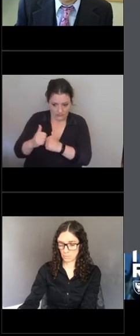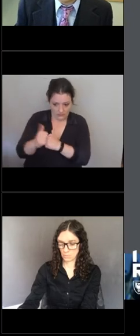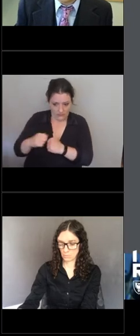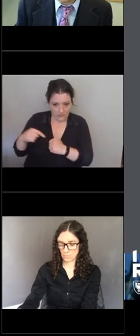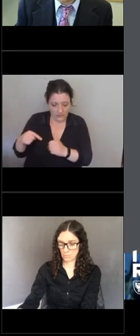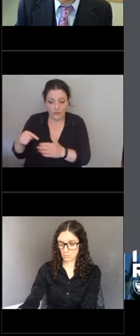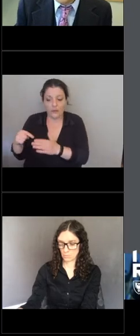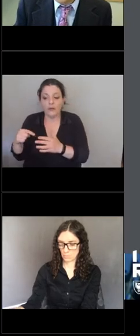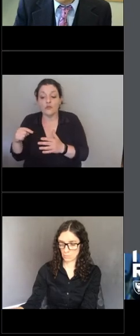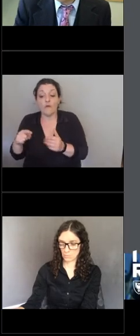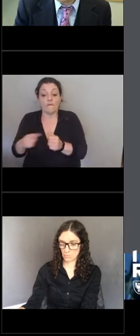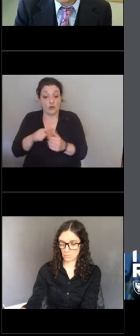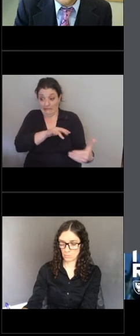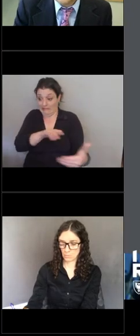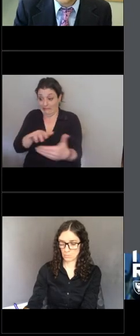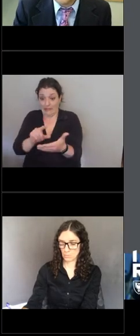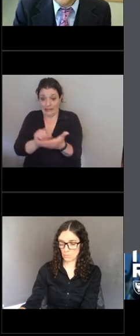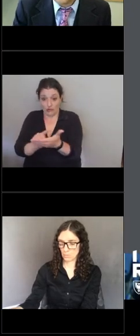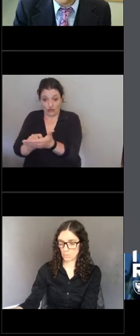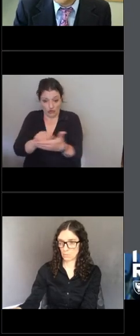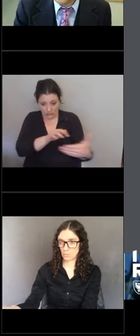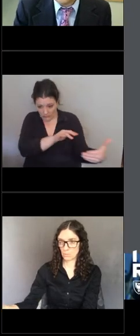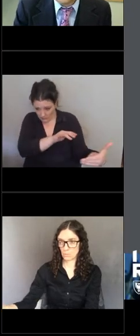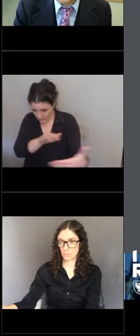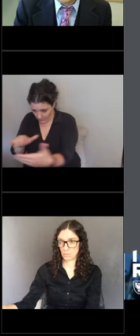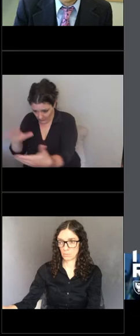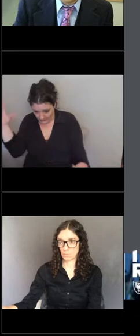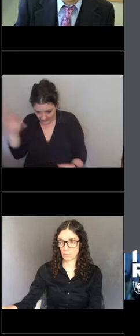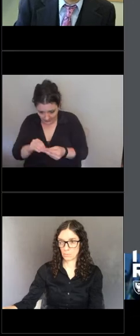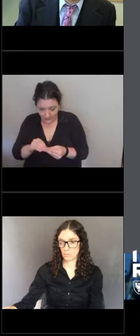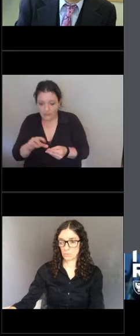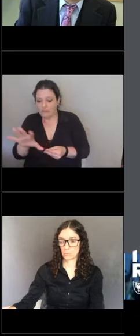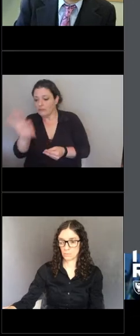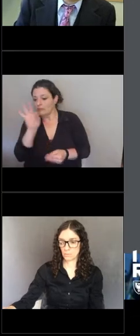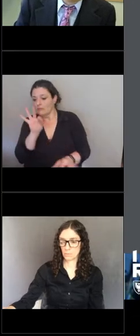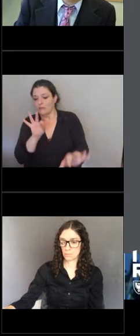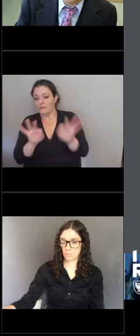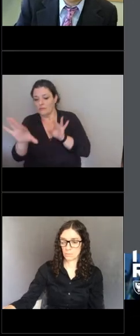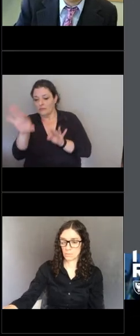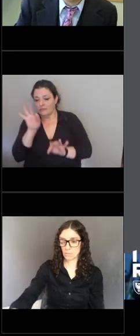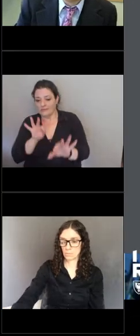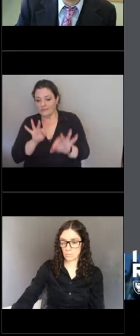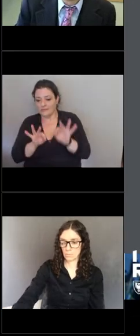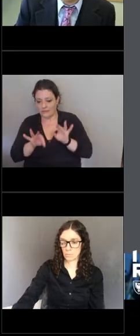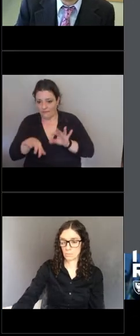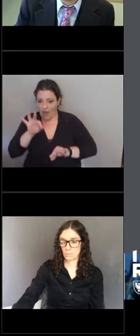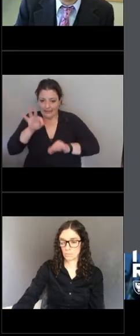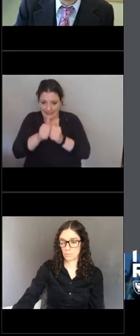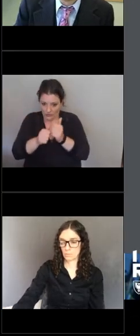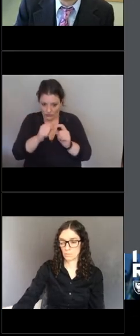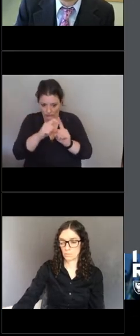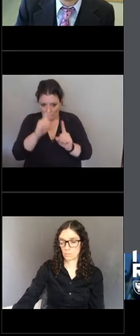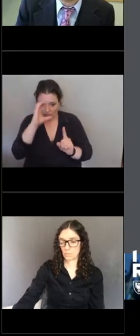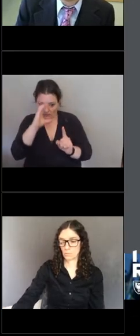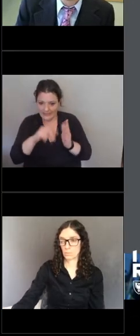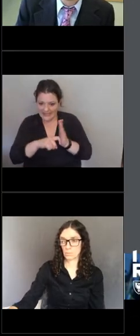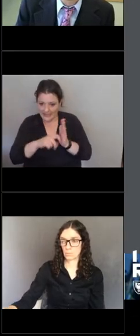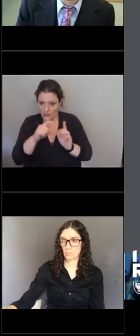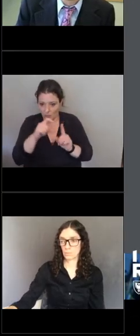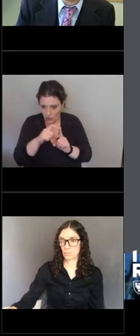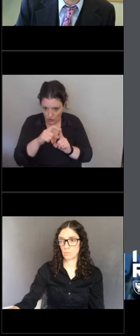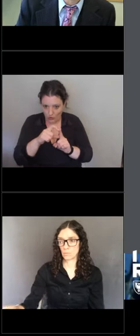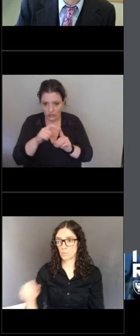was then defining what an action was. So originally we built off of the concept of